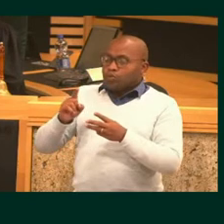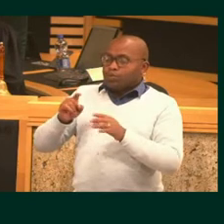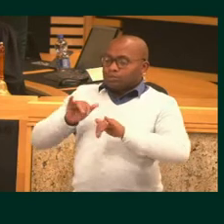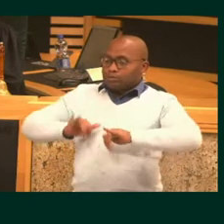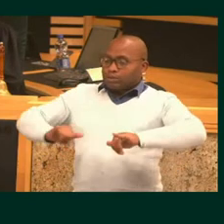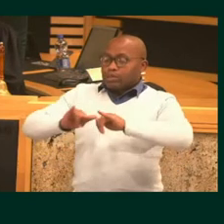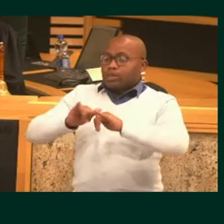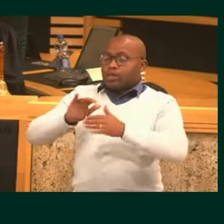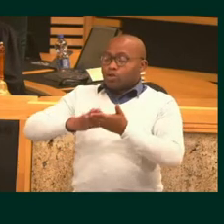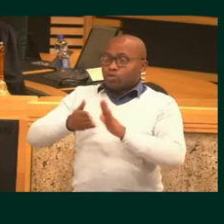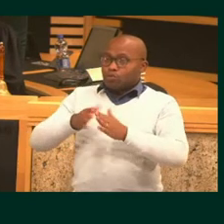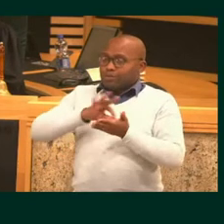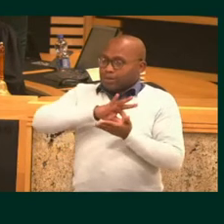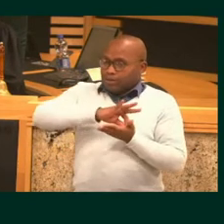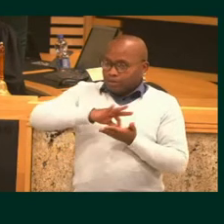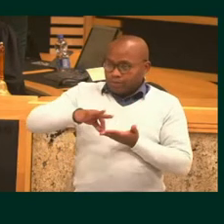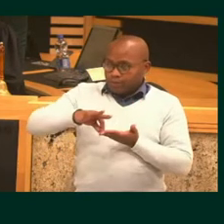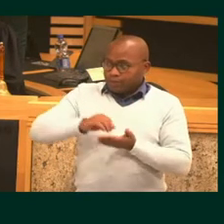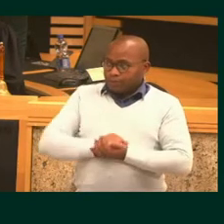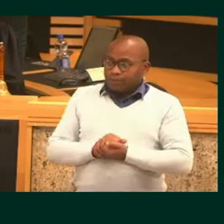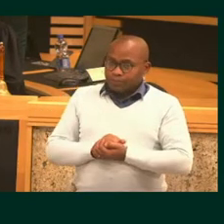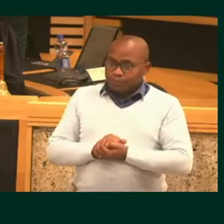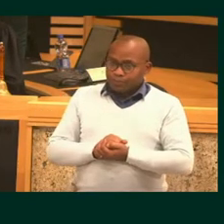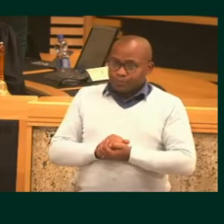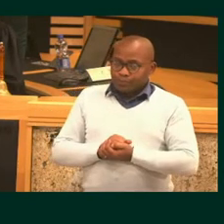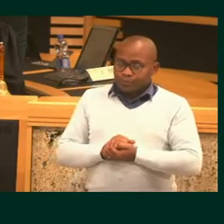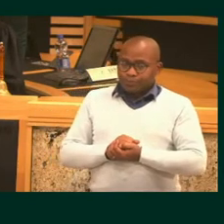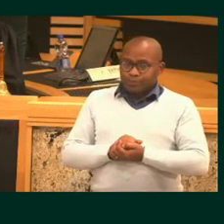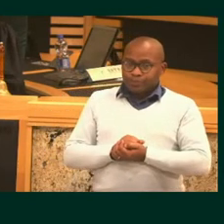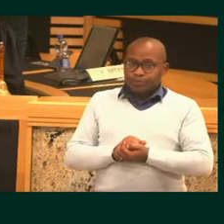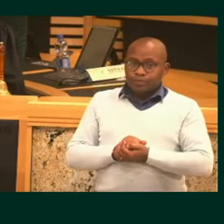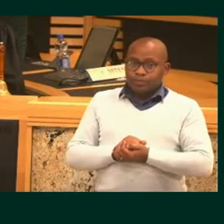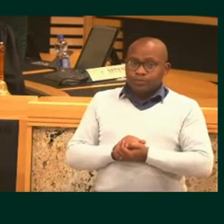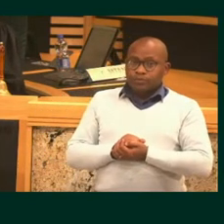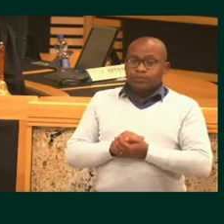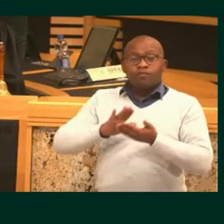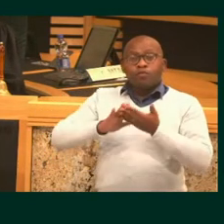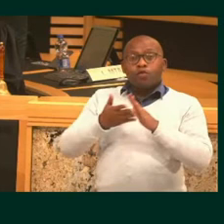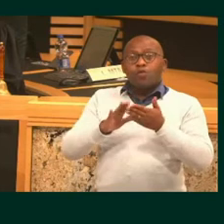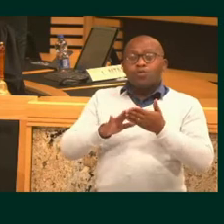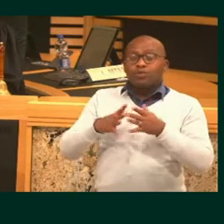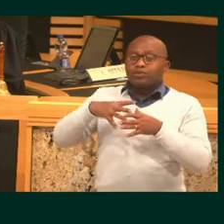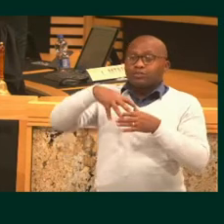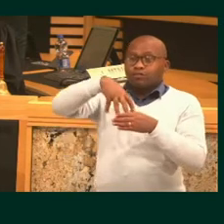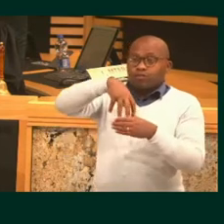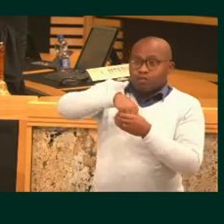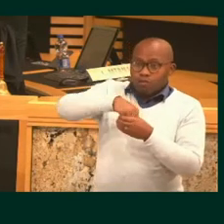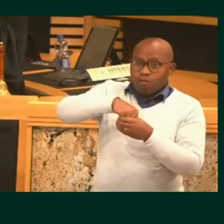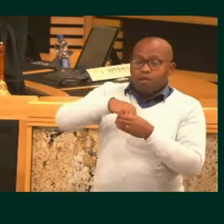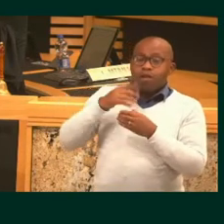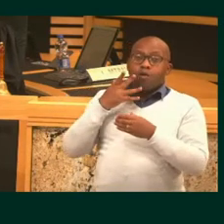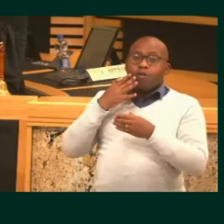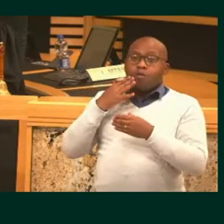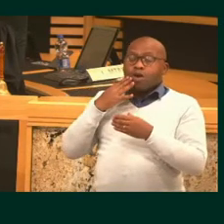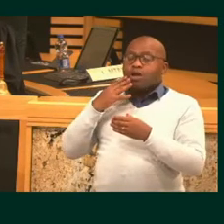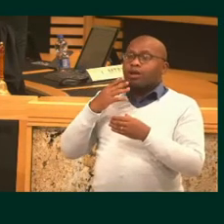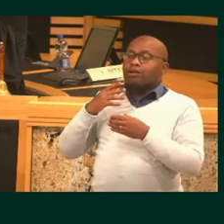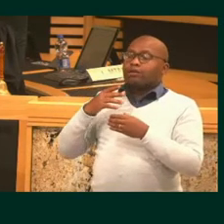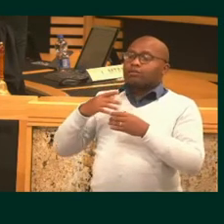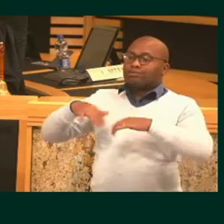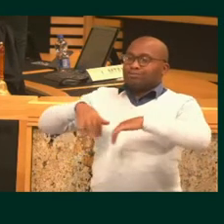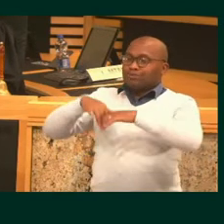Alternatives emphasizes the importance of facilitating Community involvement in combating illegal dumping through